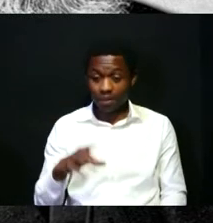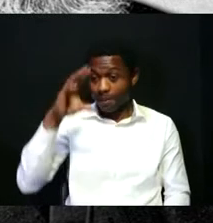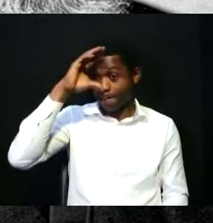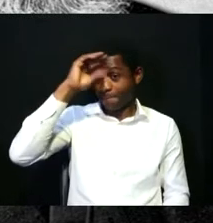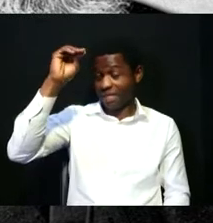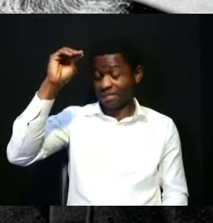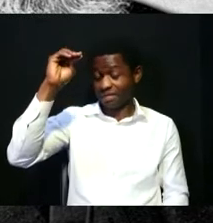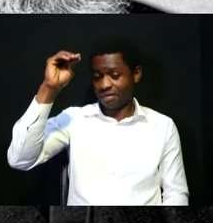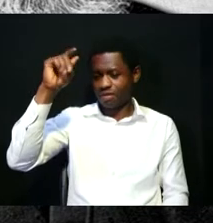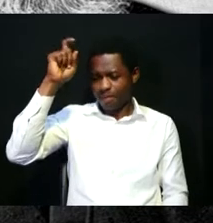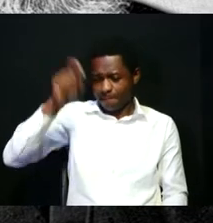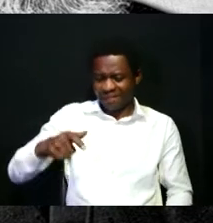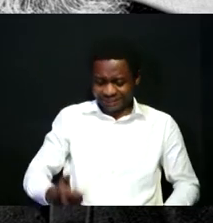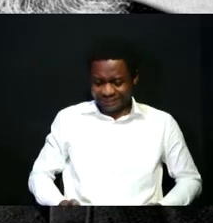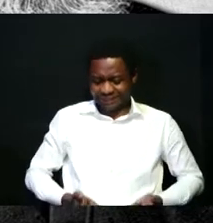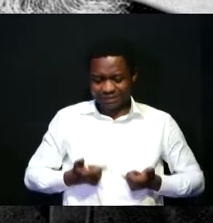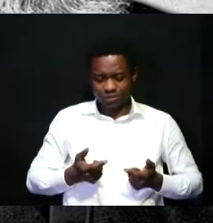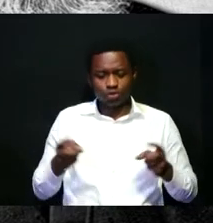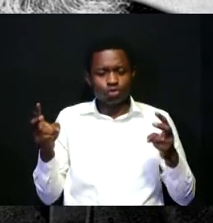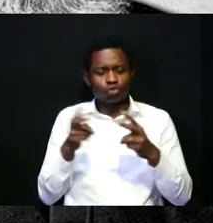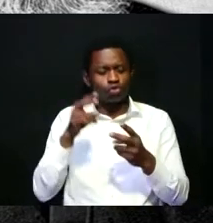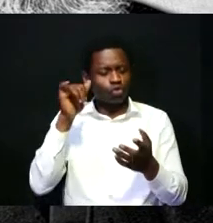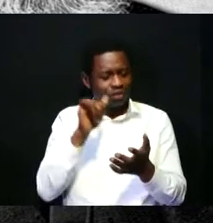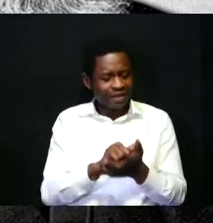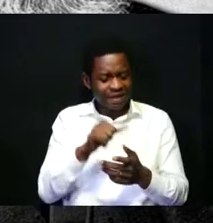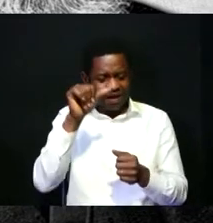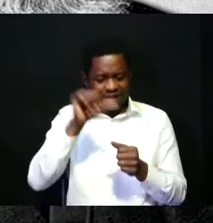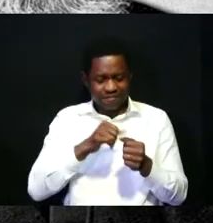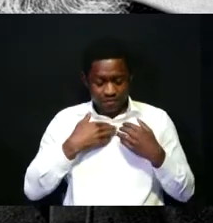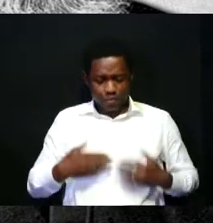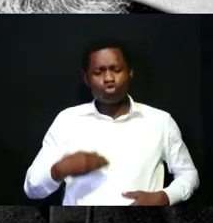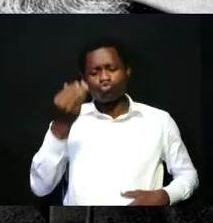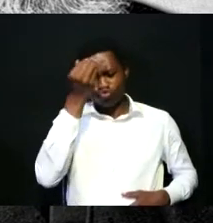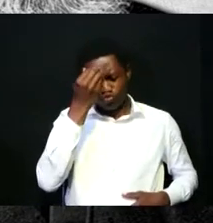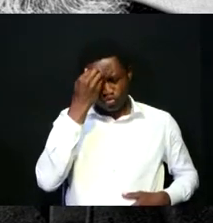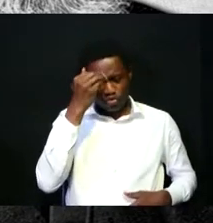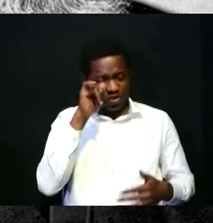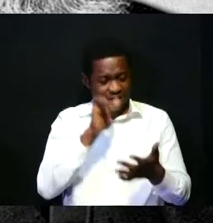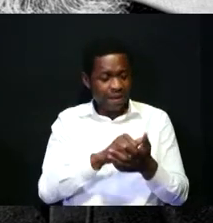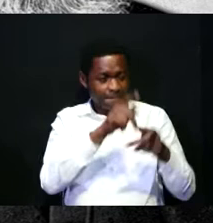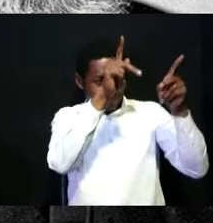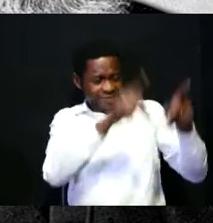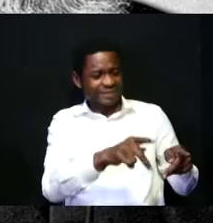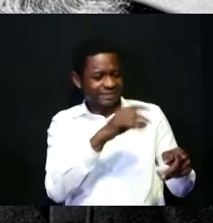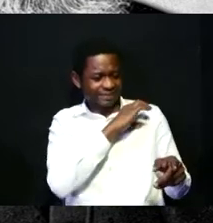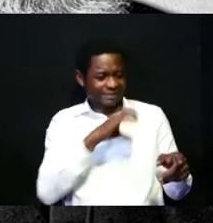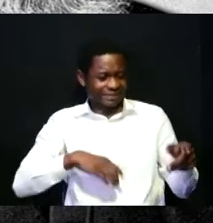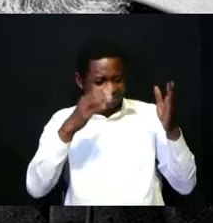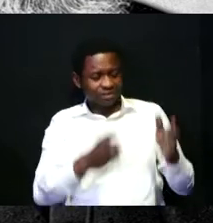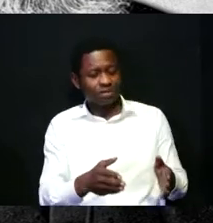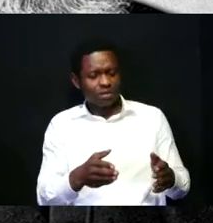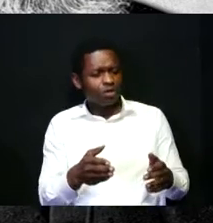live so that everybody knows he is a Christian, and most of all, his family ought to